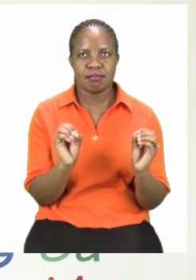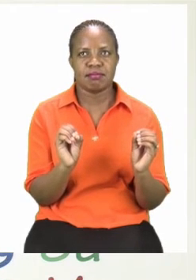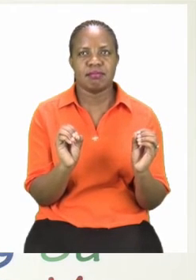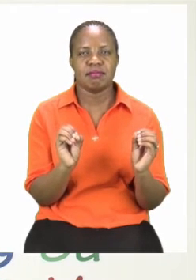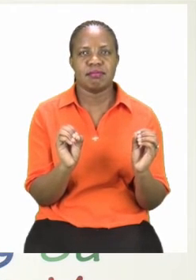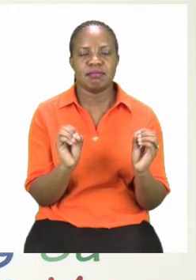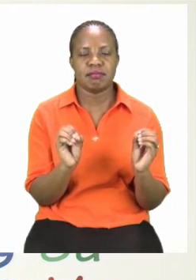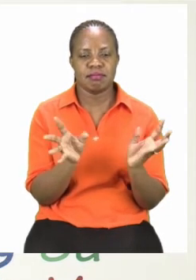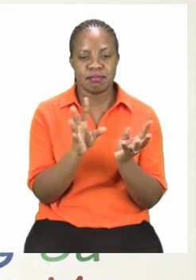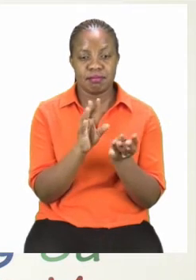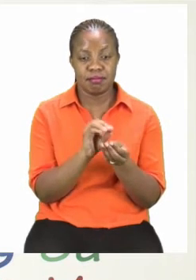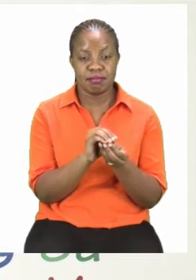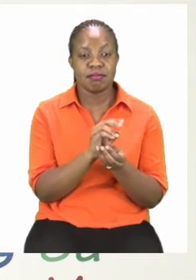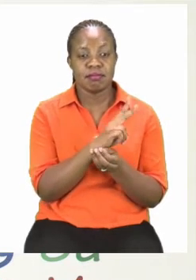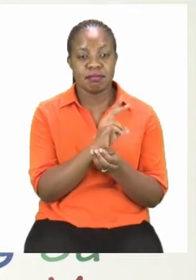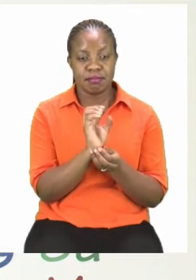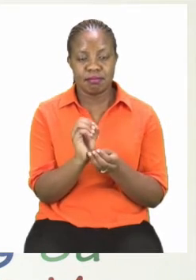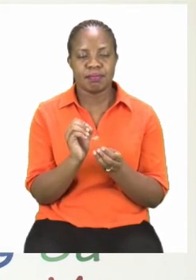20,